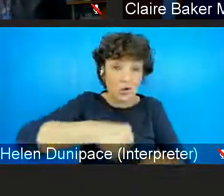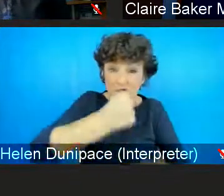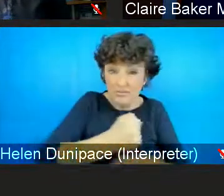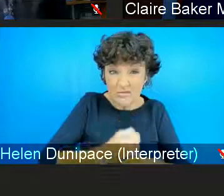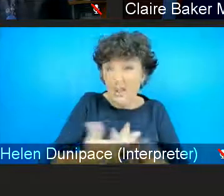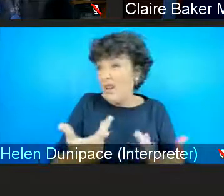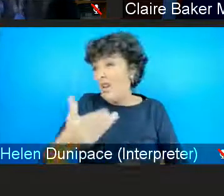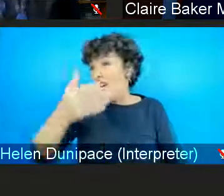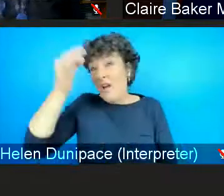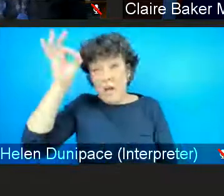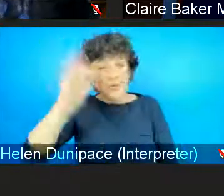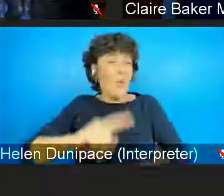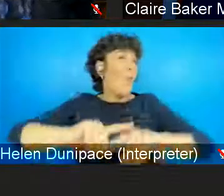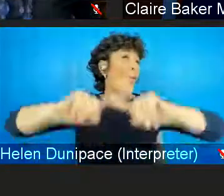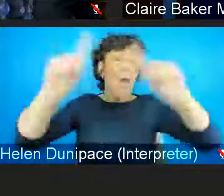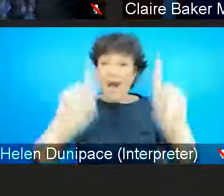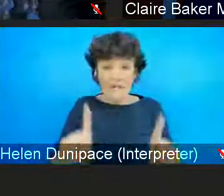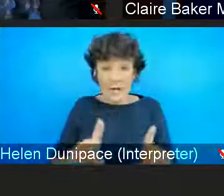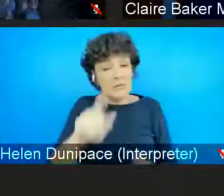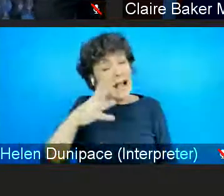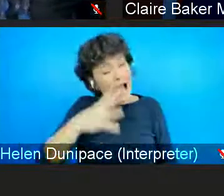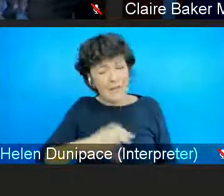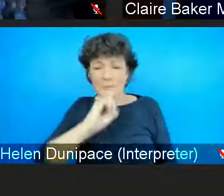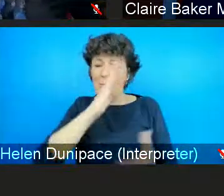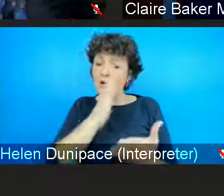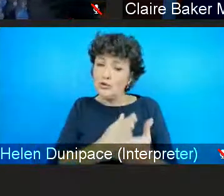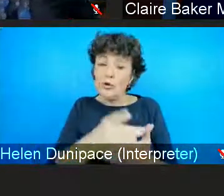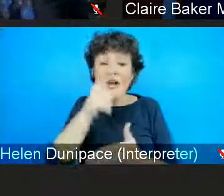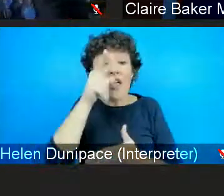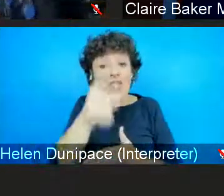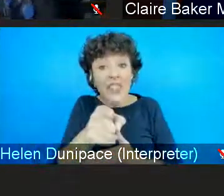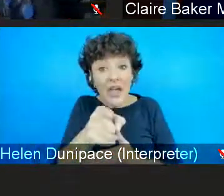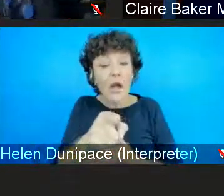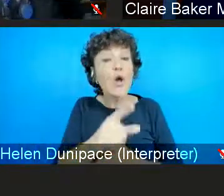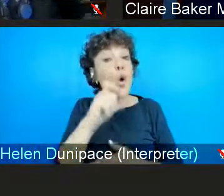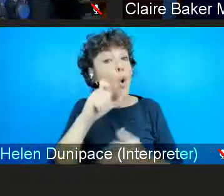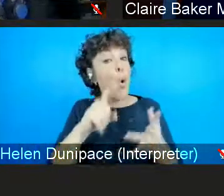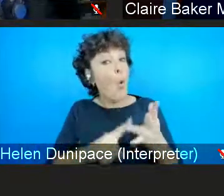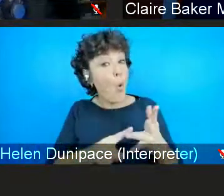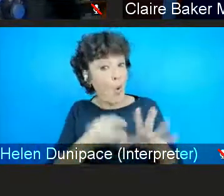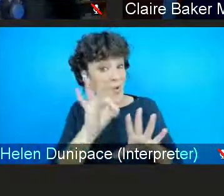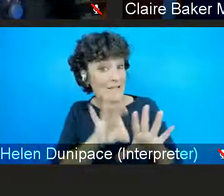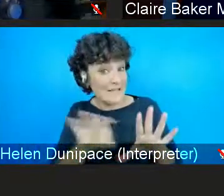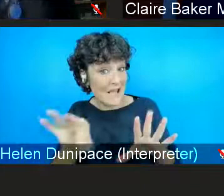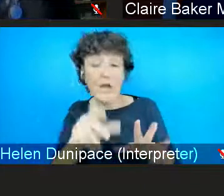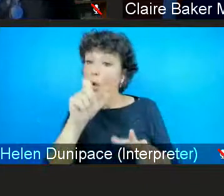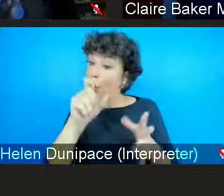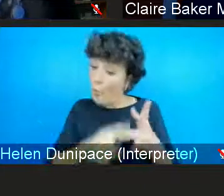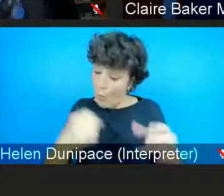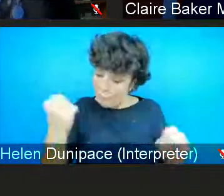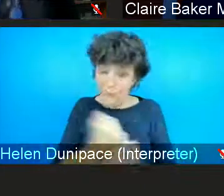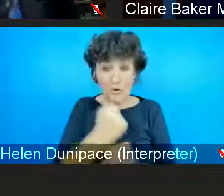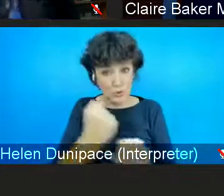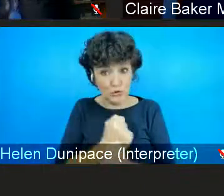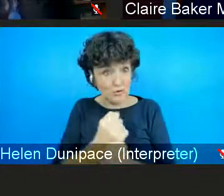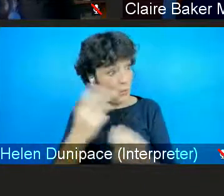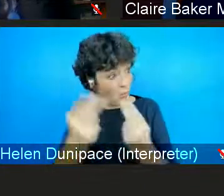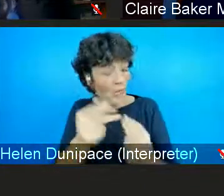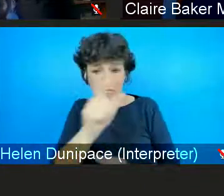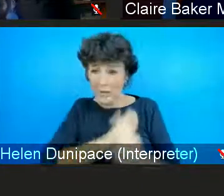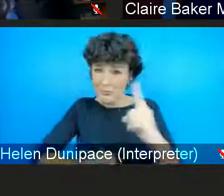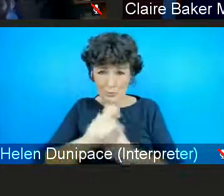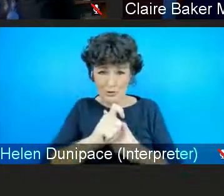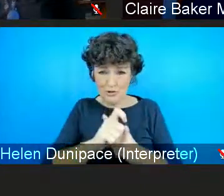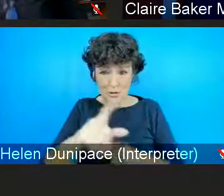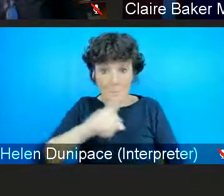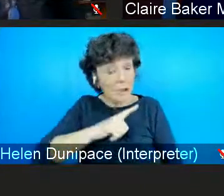need to ensure that they're actively co-designing and collaborating with communities and giving them that sense of ownership over this whole agenda. Otherwise,